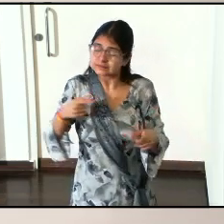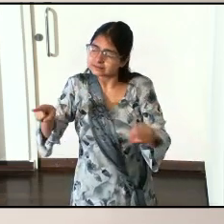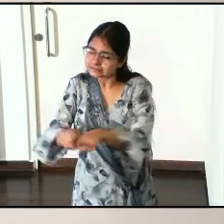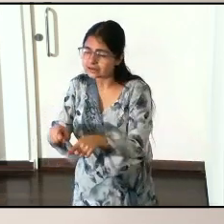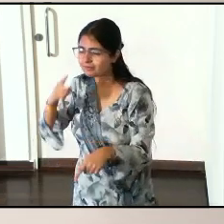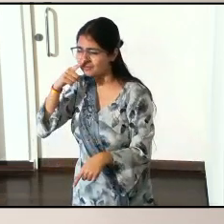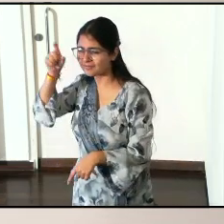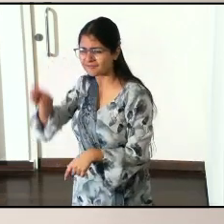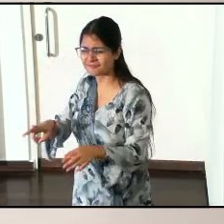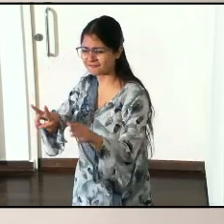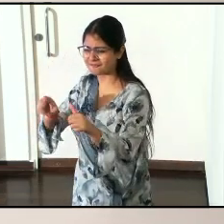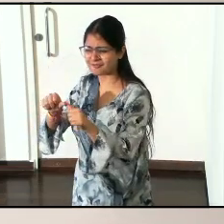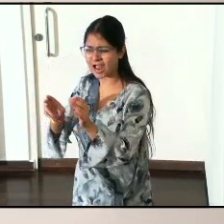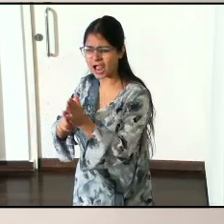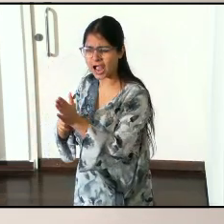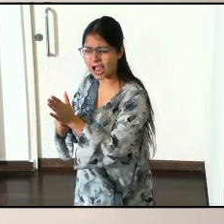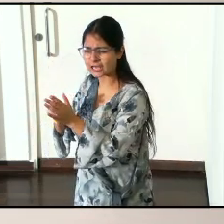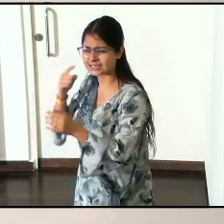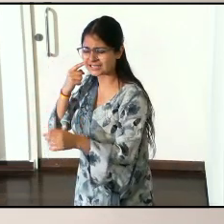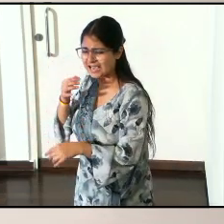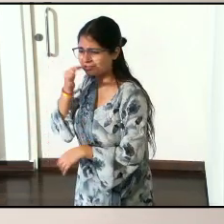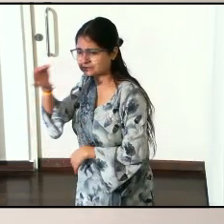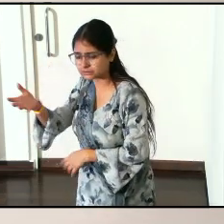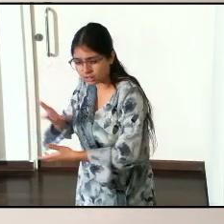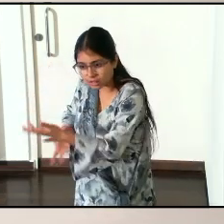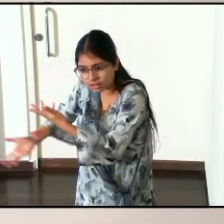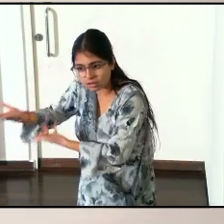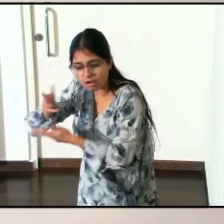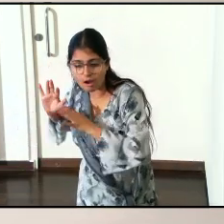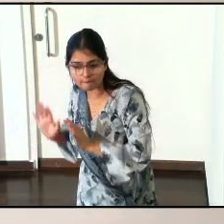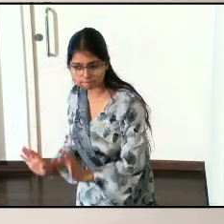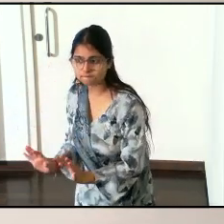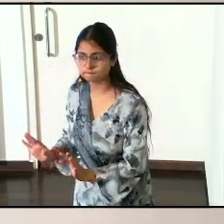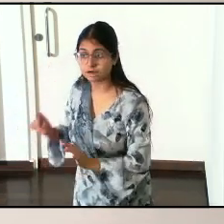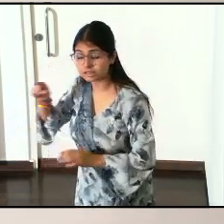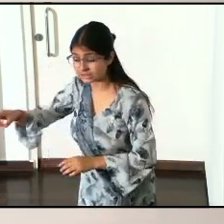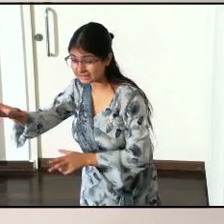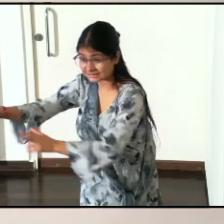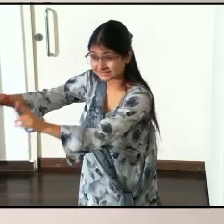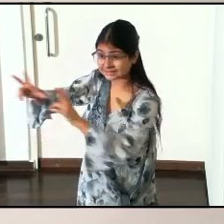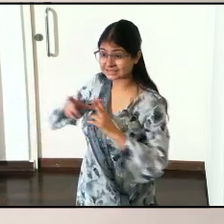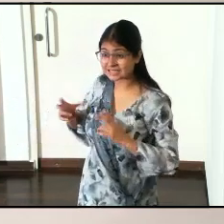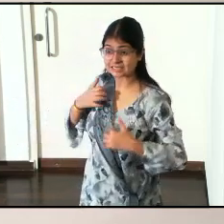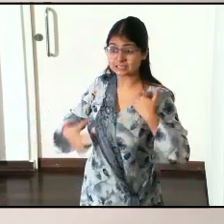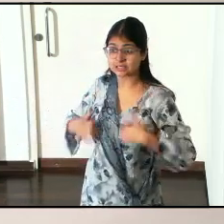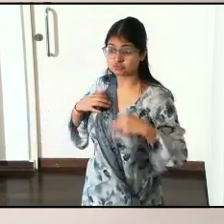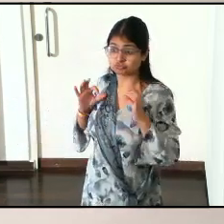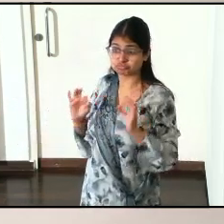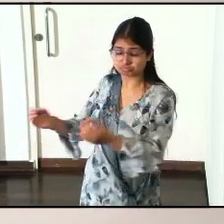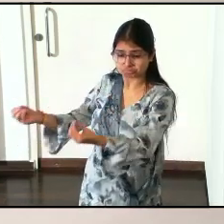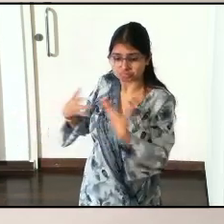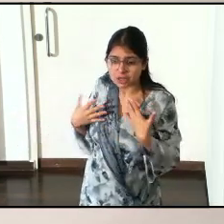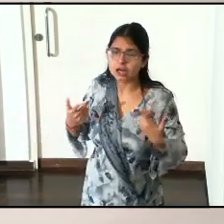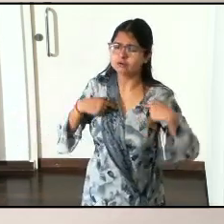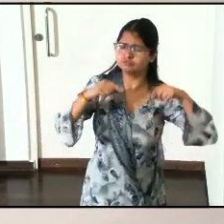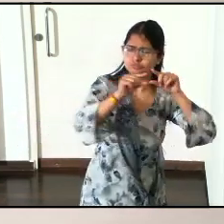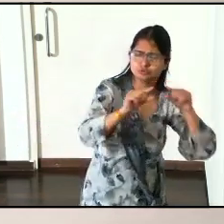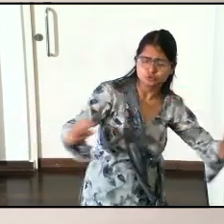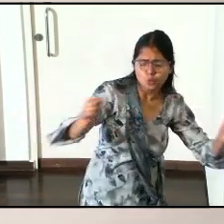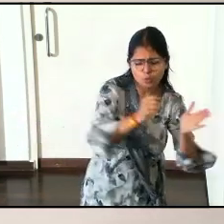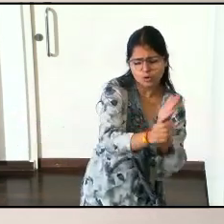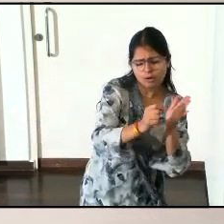of, did you have discussions before the slogan? Because and she said something interesting. She said the slogan always came first,